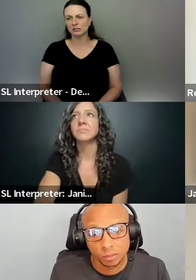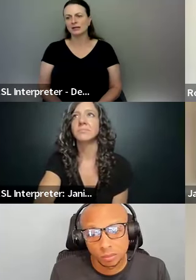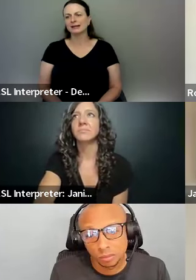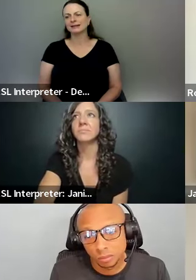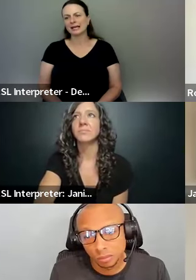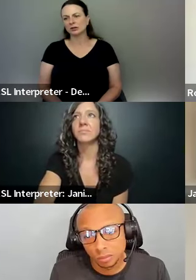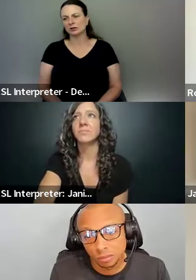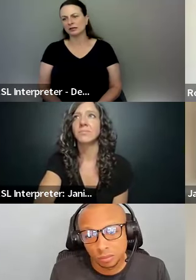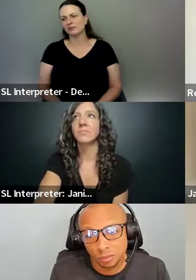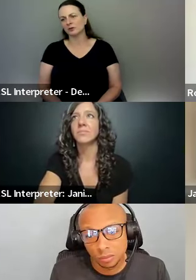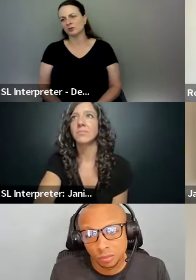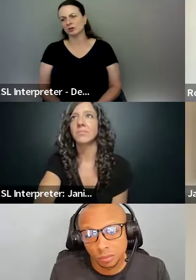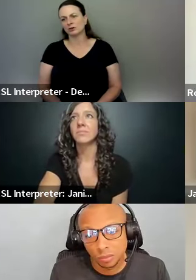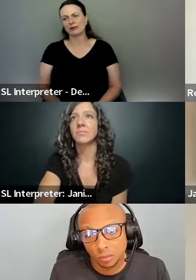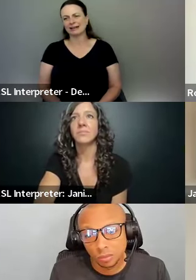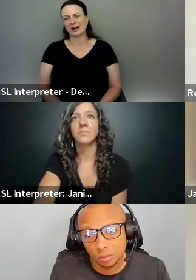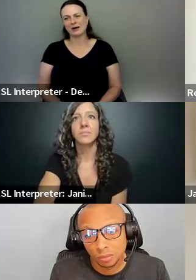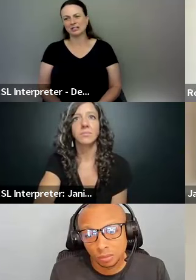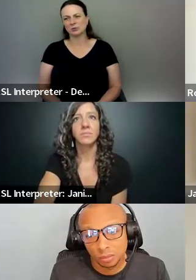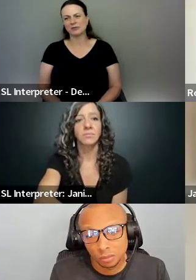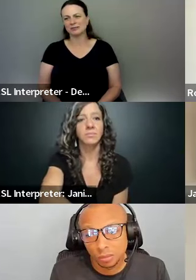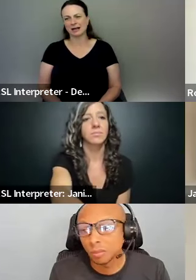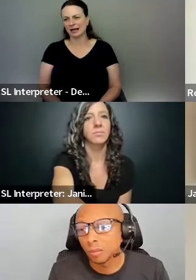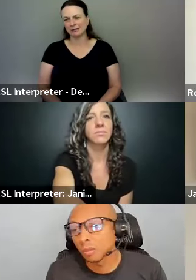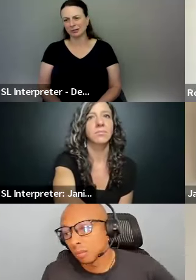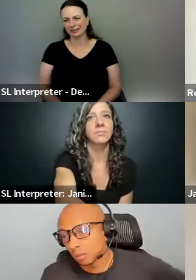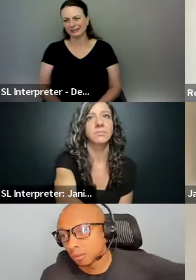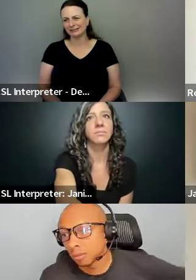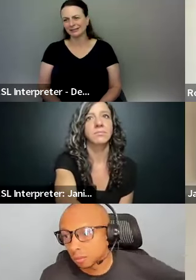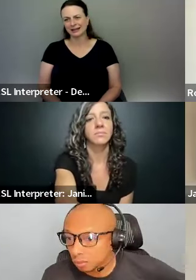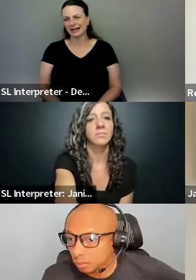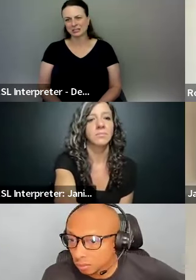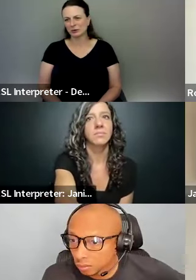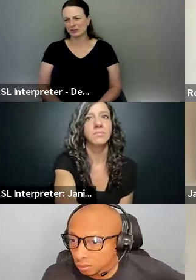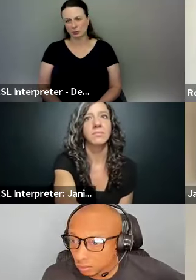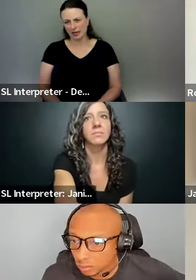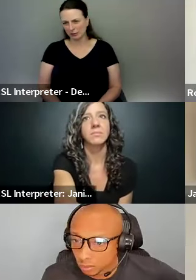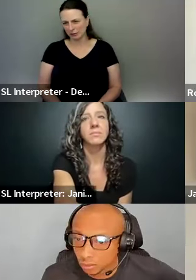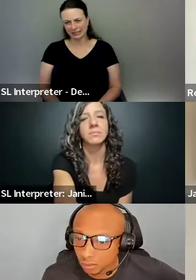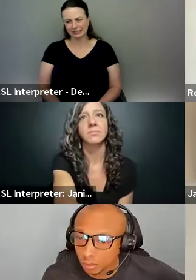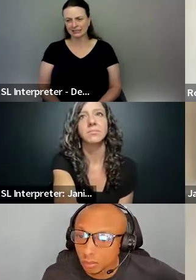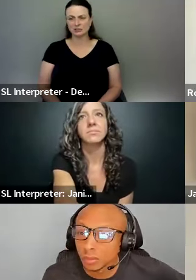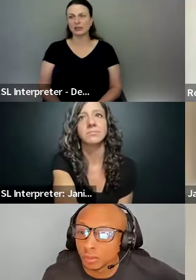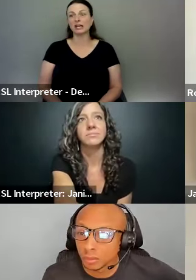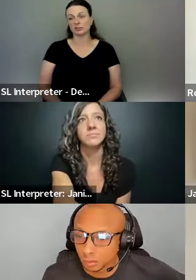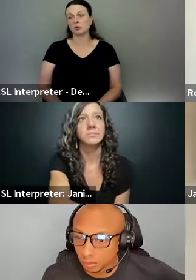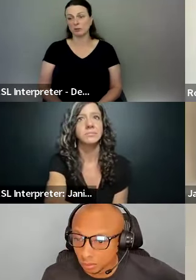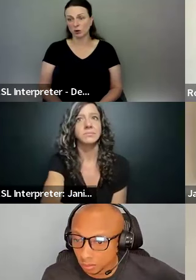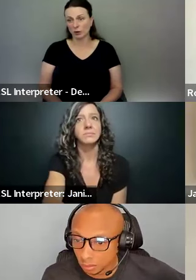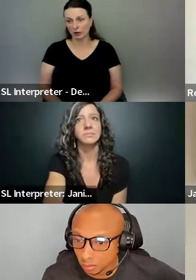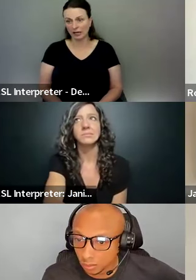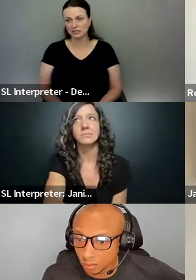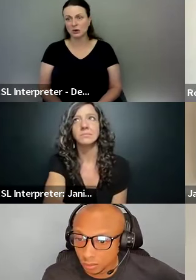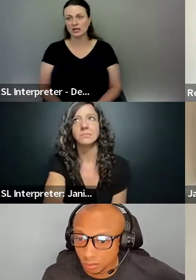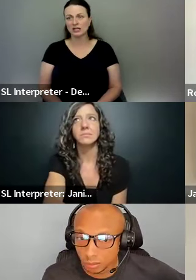first, later in the future. Right now, I just want the sign, really. I just want the vocabulary, and so we can get this moving